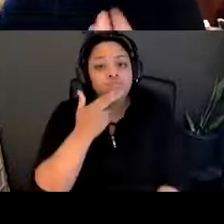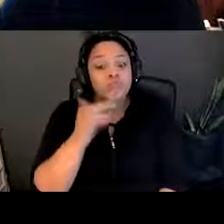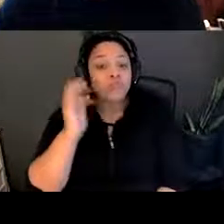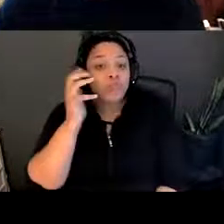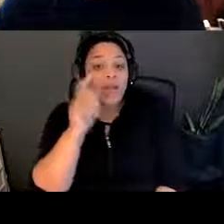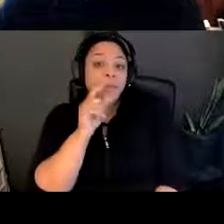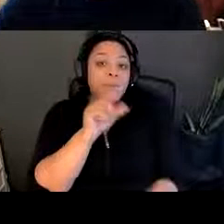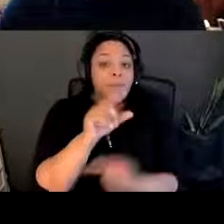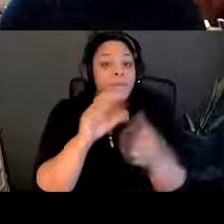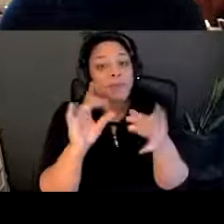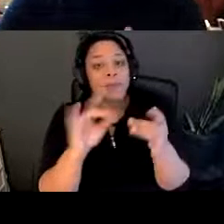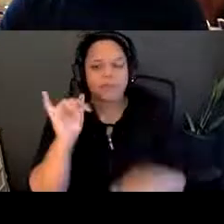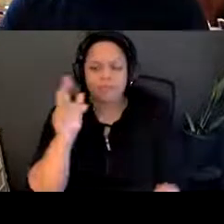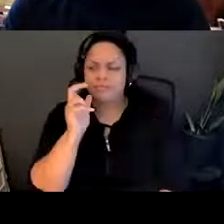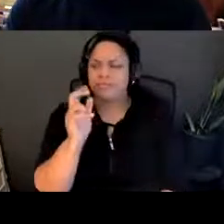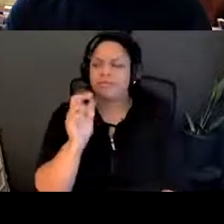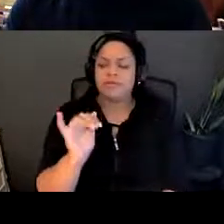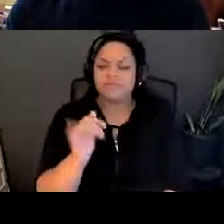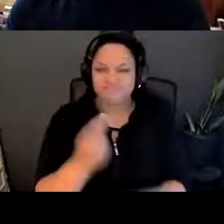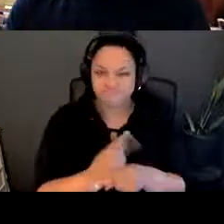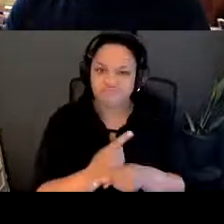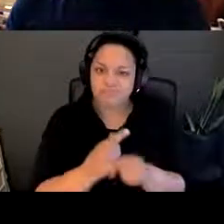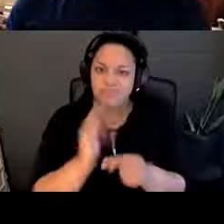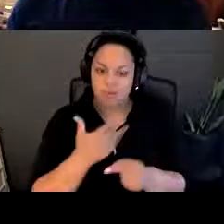of demonstrates that, like, oh,